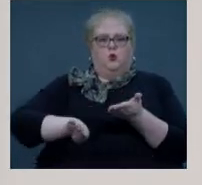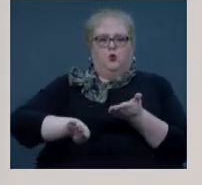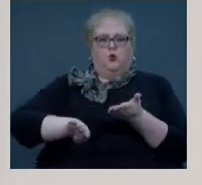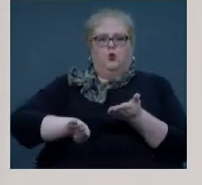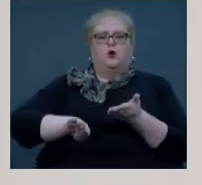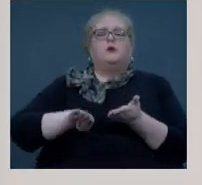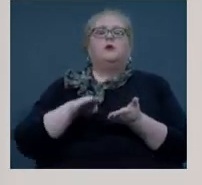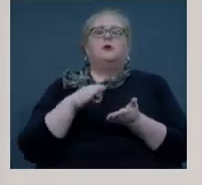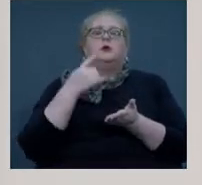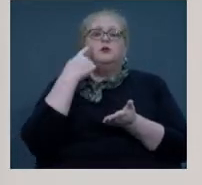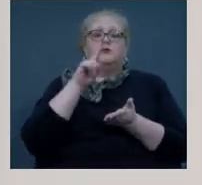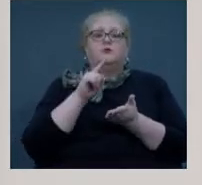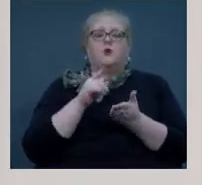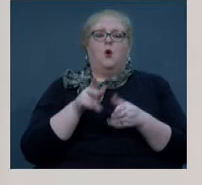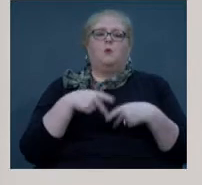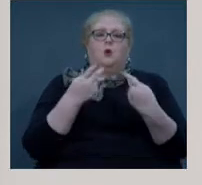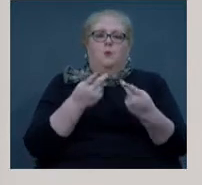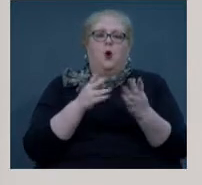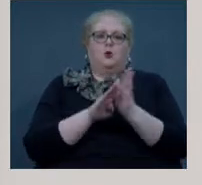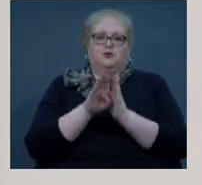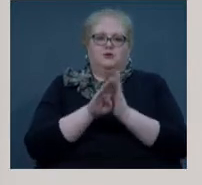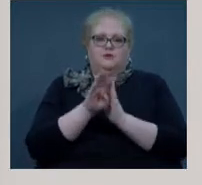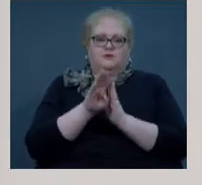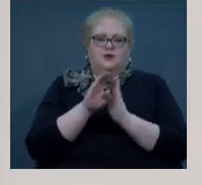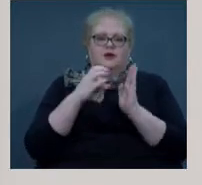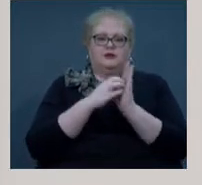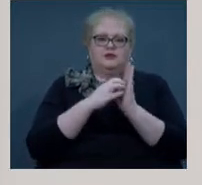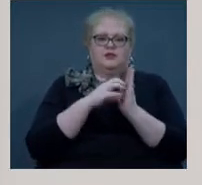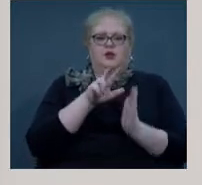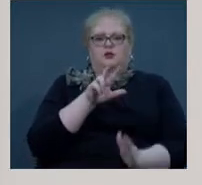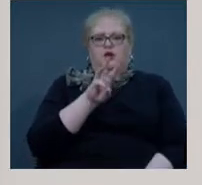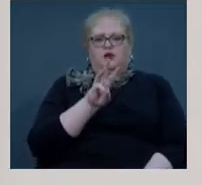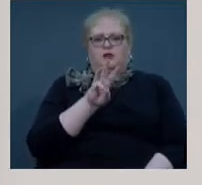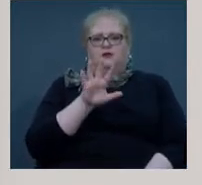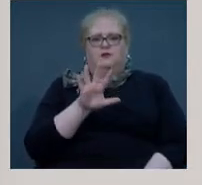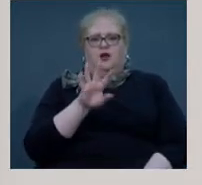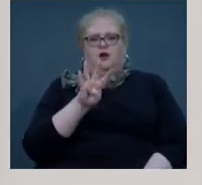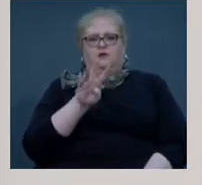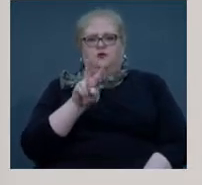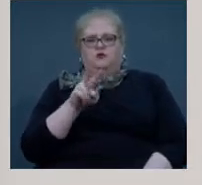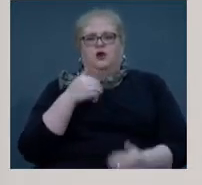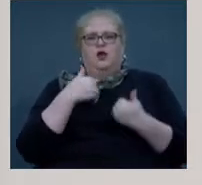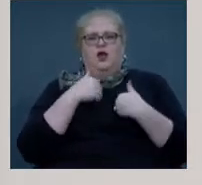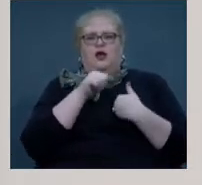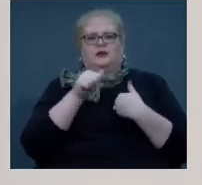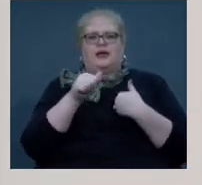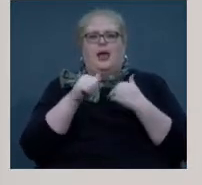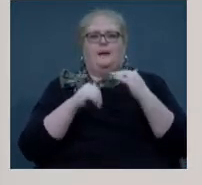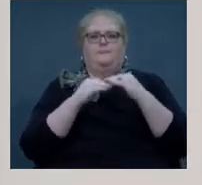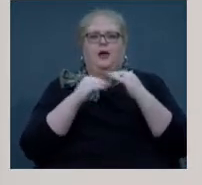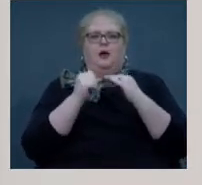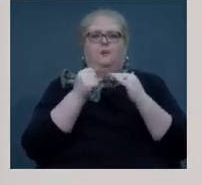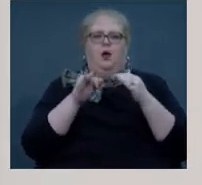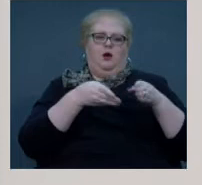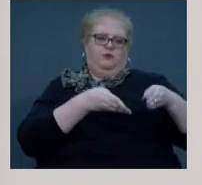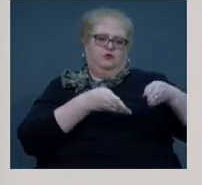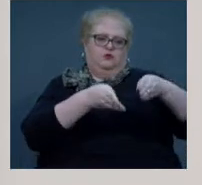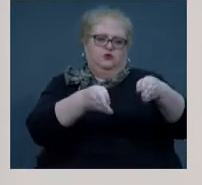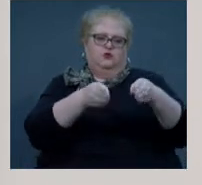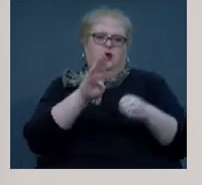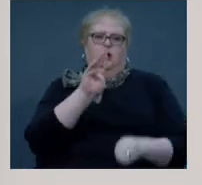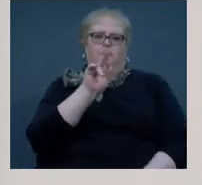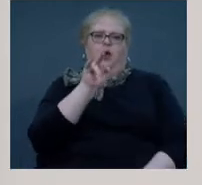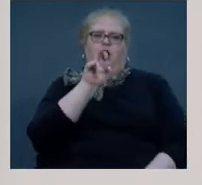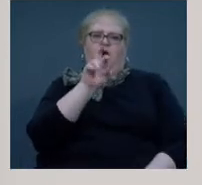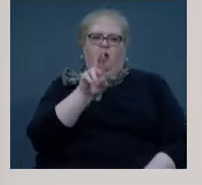with the proposed development. Section 36-522 of the city's zoning ordinance requires a minimum street buffer width of 18 feet along West